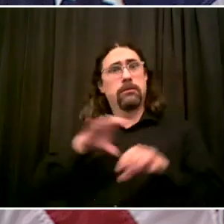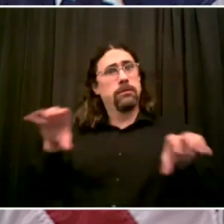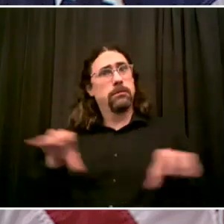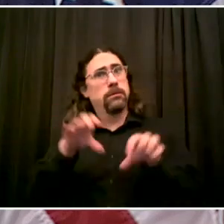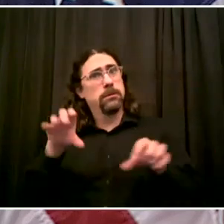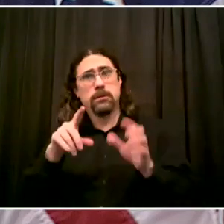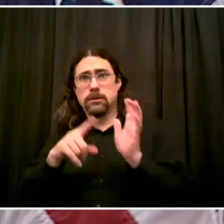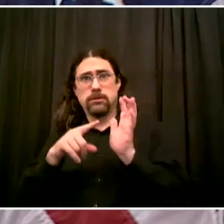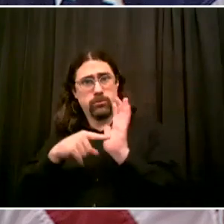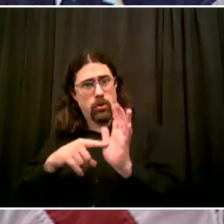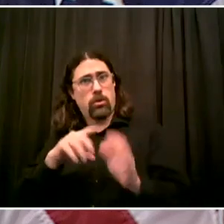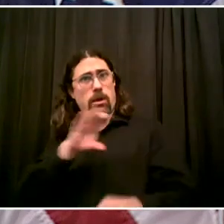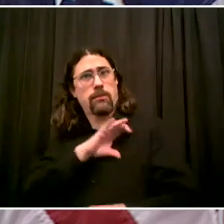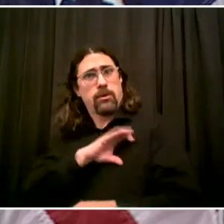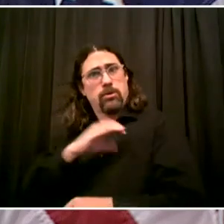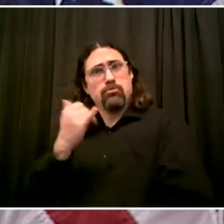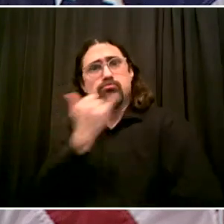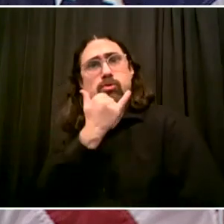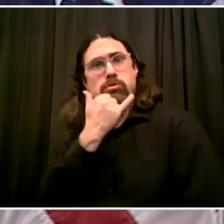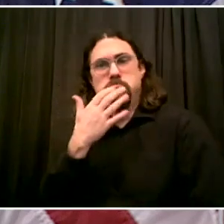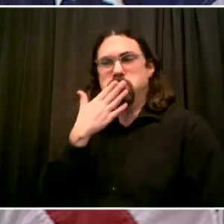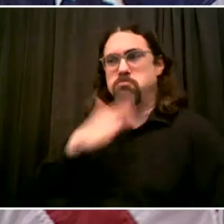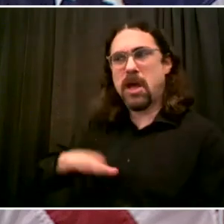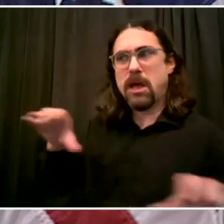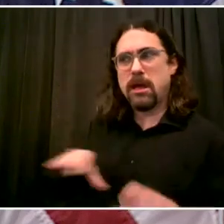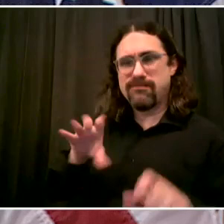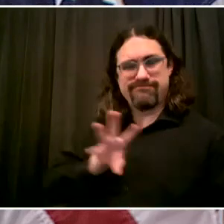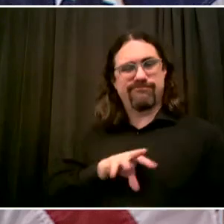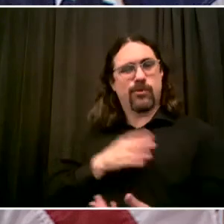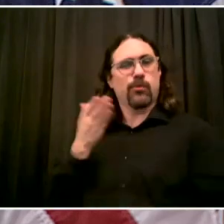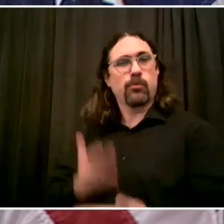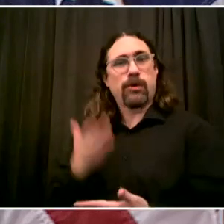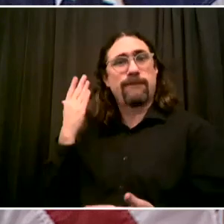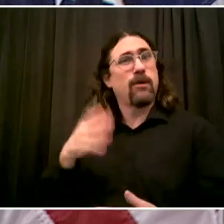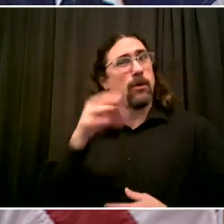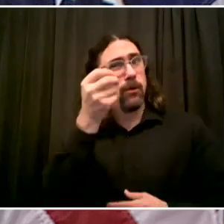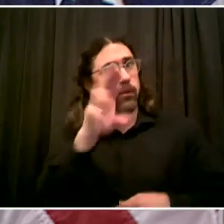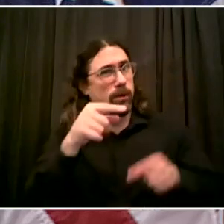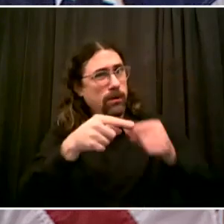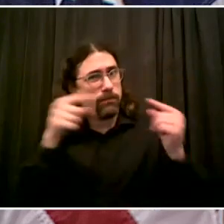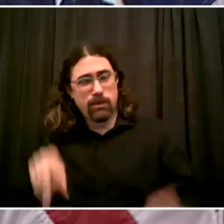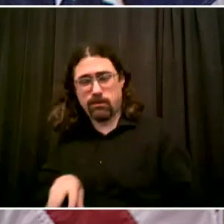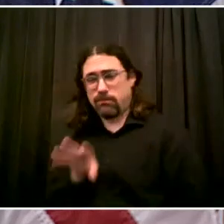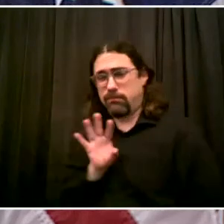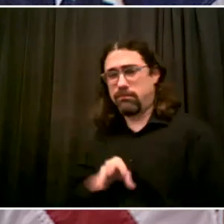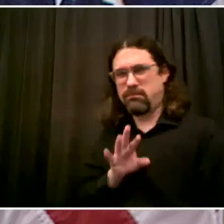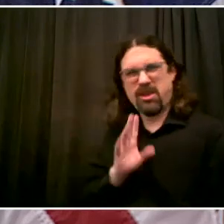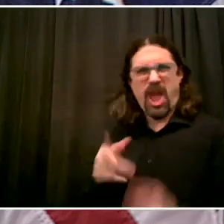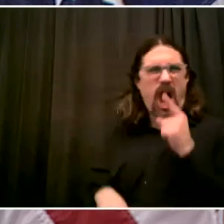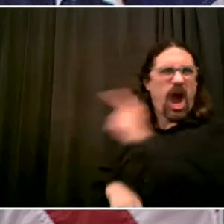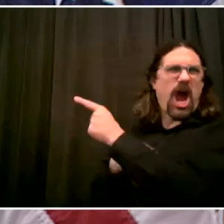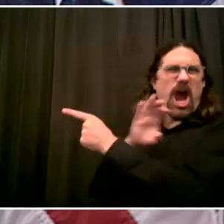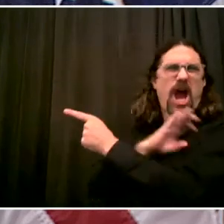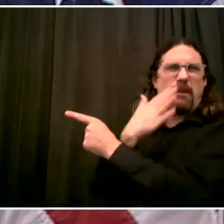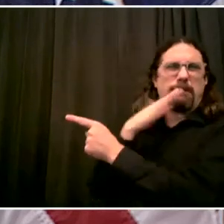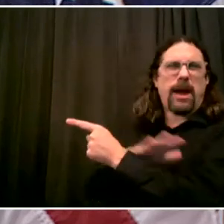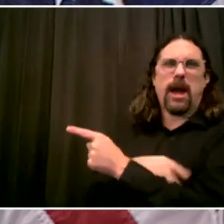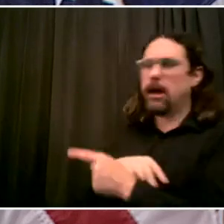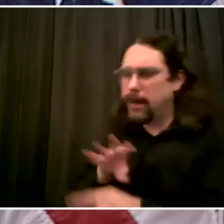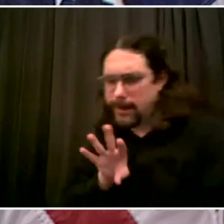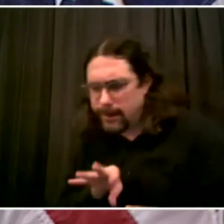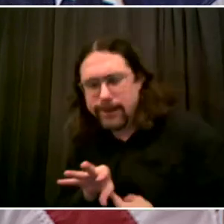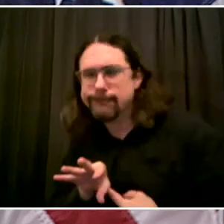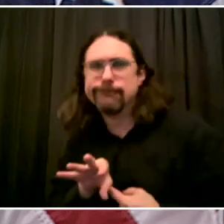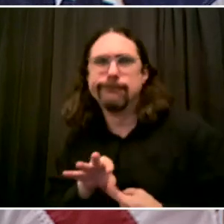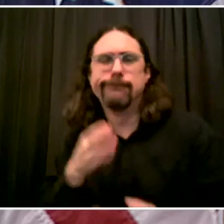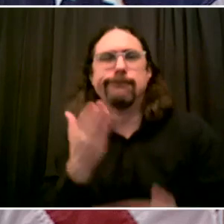know. But absolute transparency, body cameras on when they're supposed to, badge number showing, name showing, no exceptions, and there has